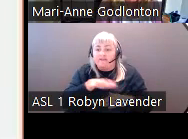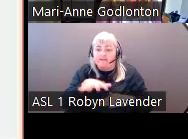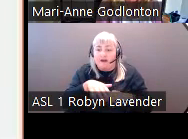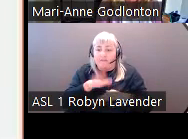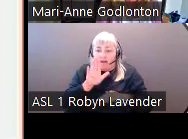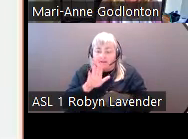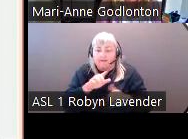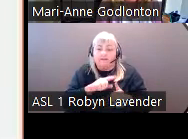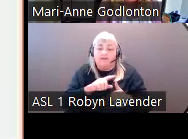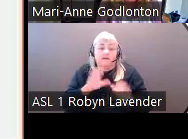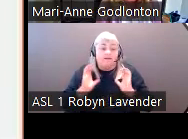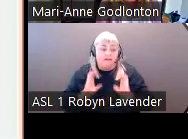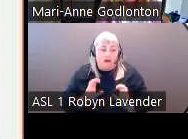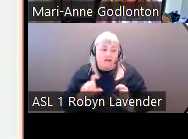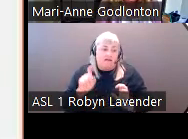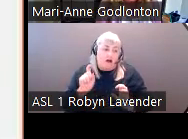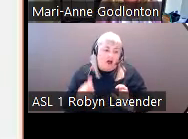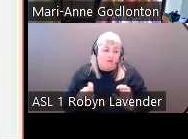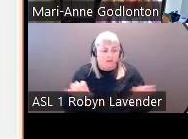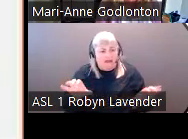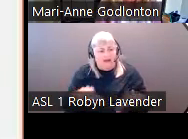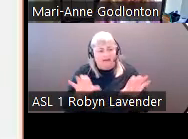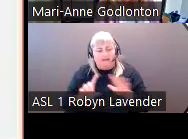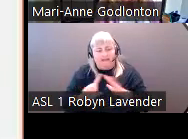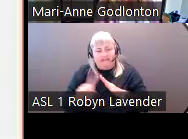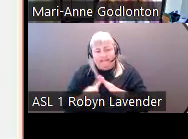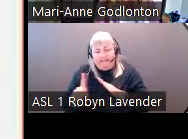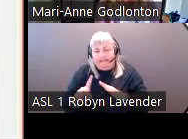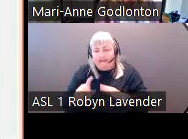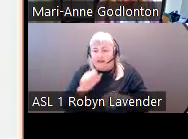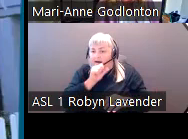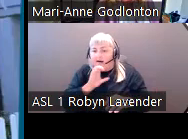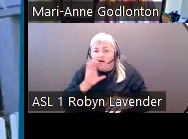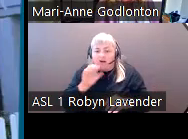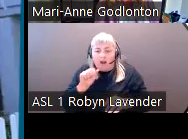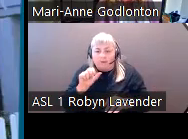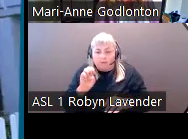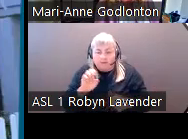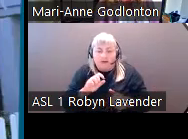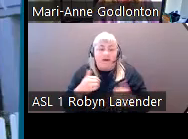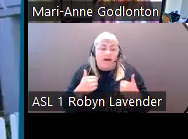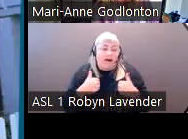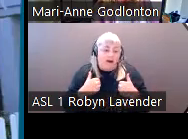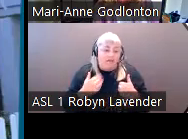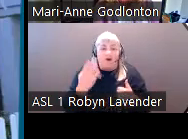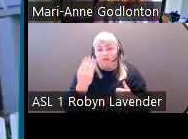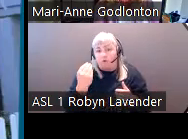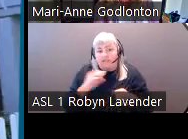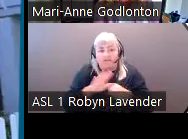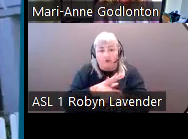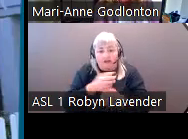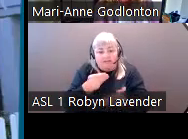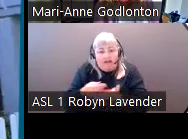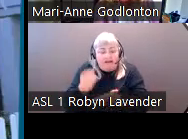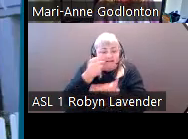be actively fleeing elder abuse. We have 14 funded beds in this beautiful shelter that hopefully you can all